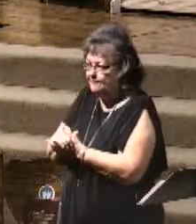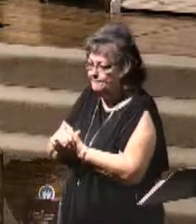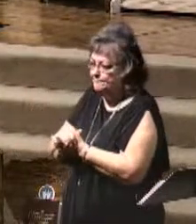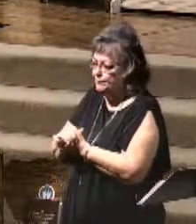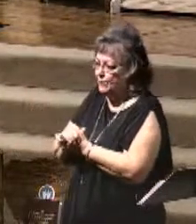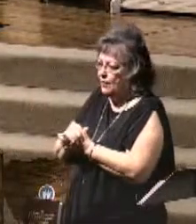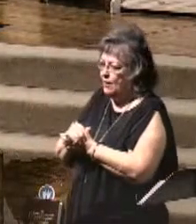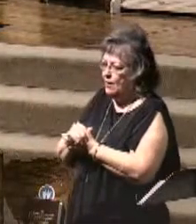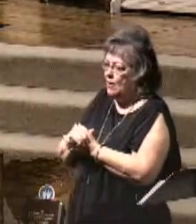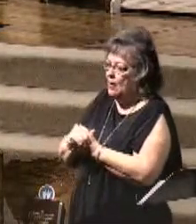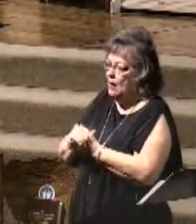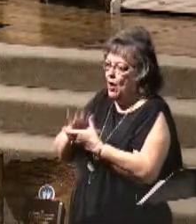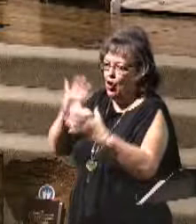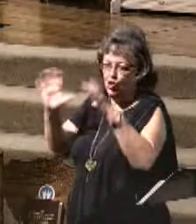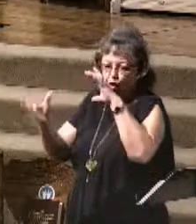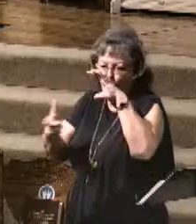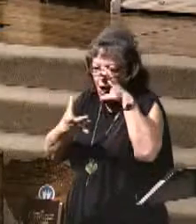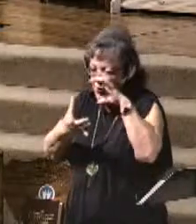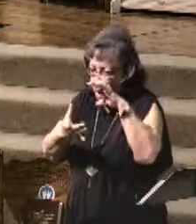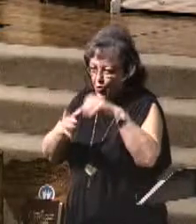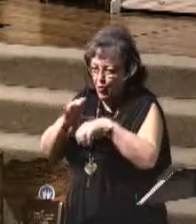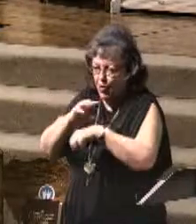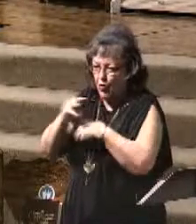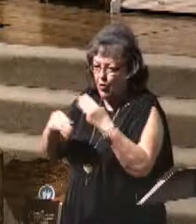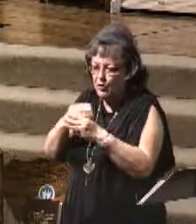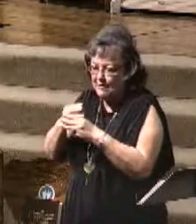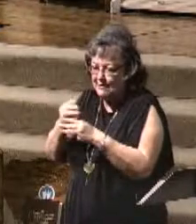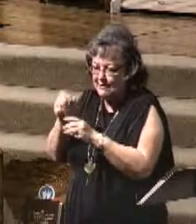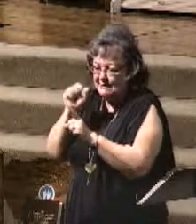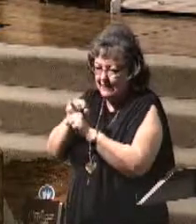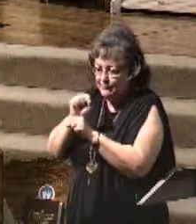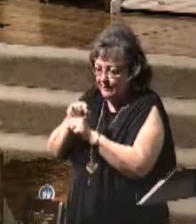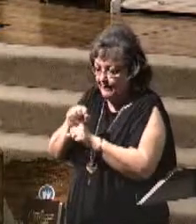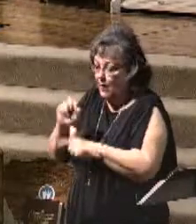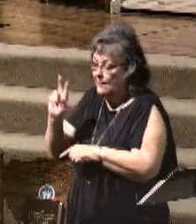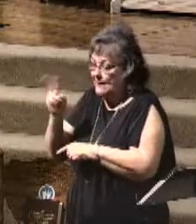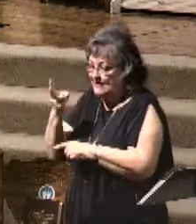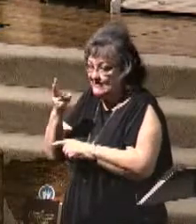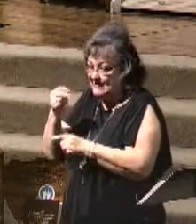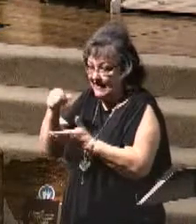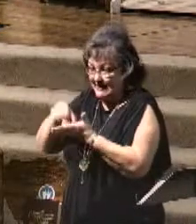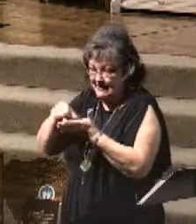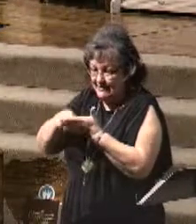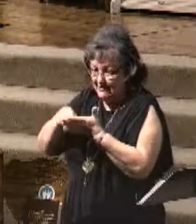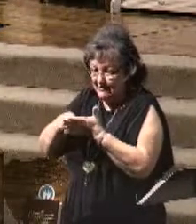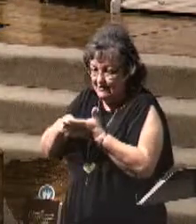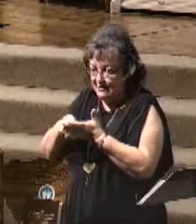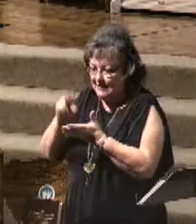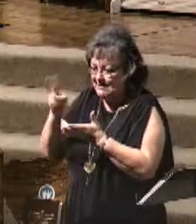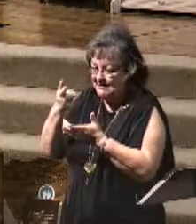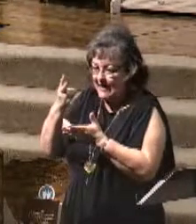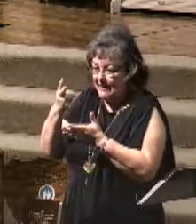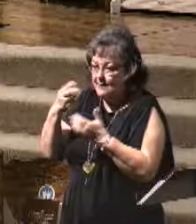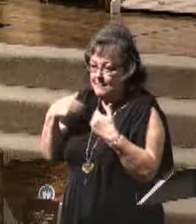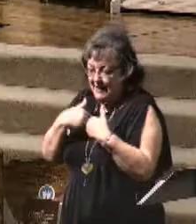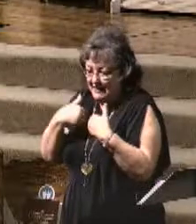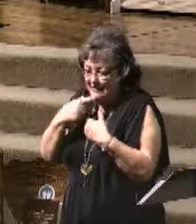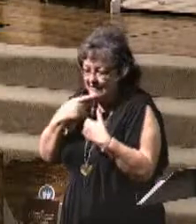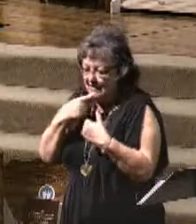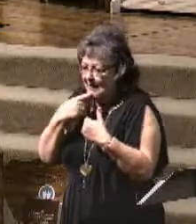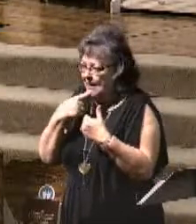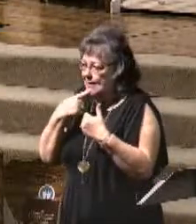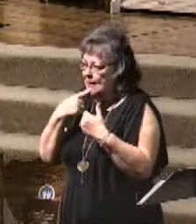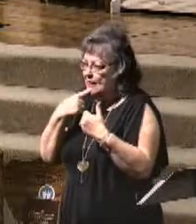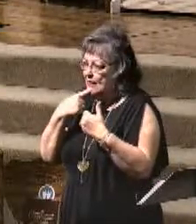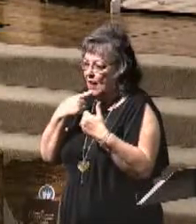Look, please, with me at verse number three. And when he had opened the second seal, I heard the second beast say, come and see. And there went out another horse